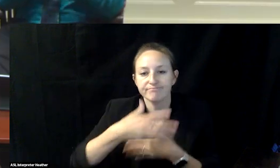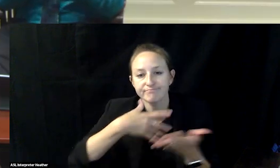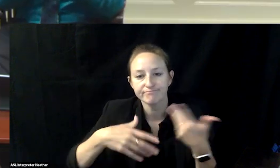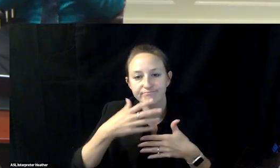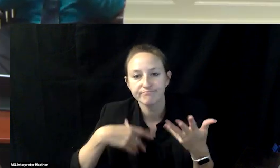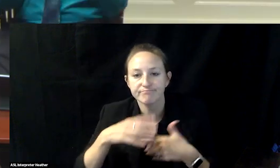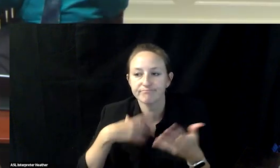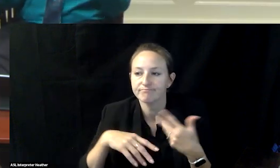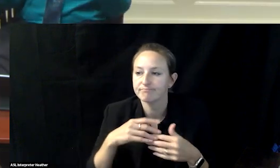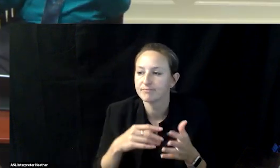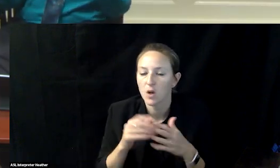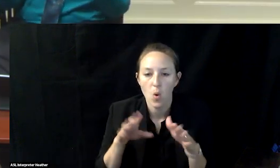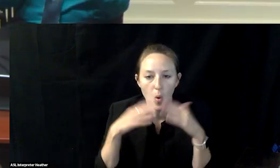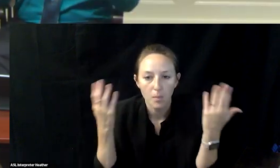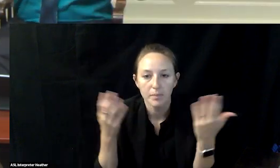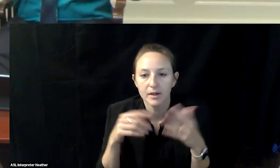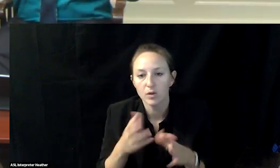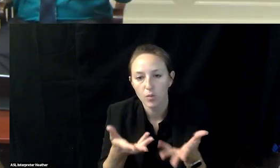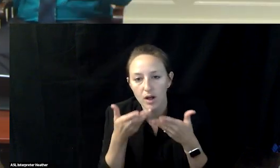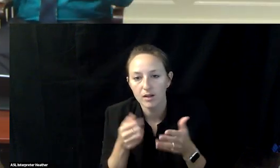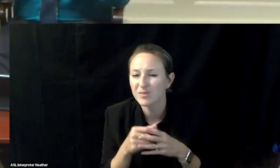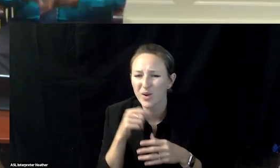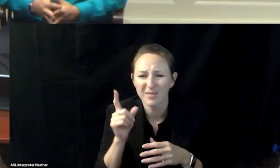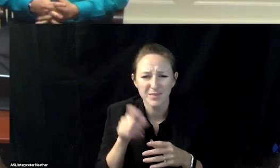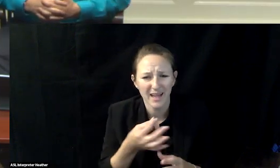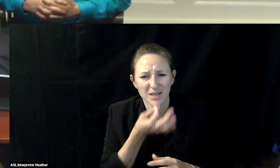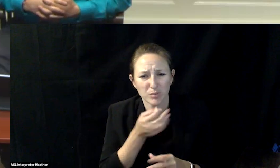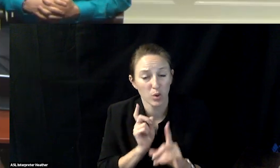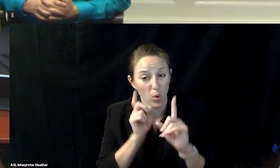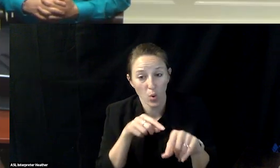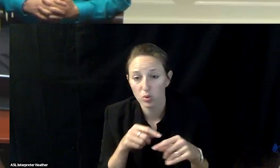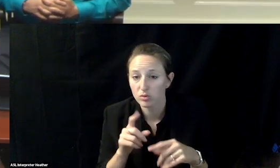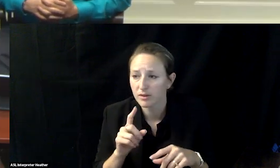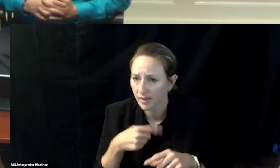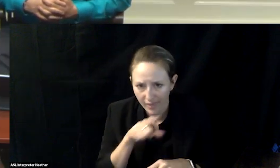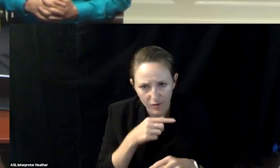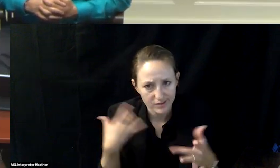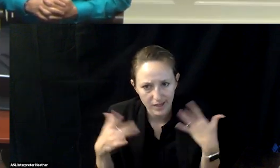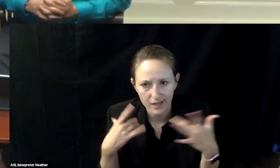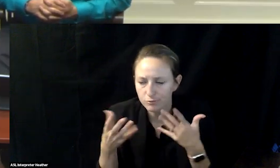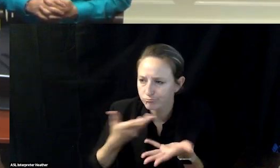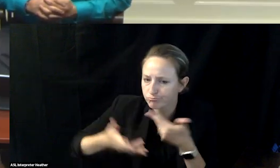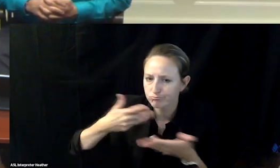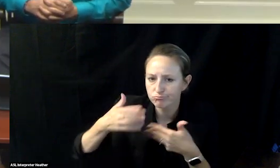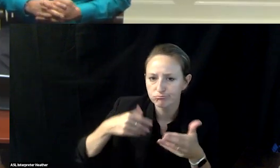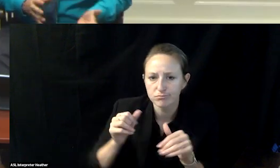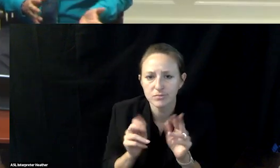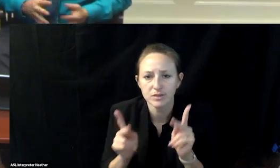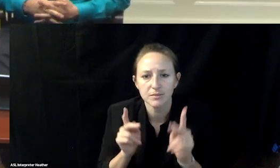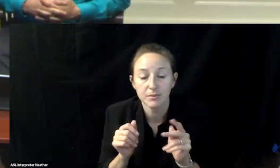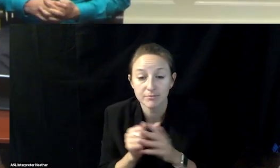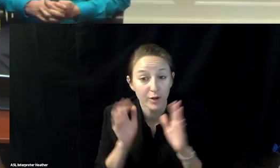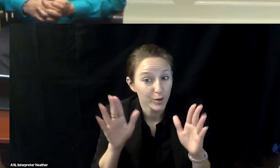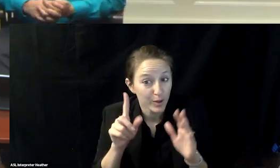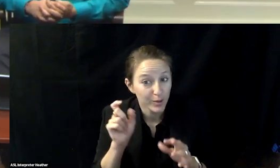and welcoming to people. You don't have to be an expert to go. They're really excited to see new people at any of those kind of things. Great question,